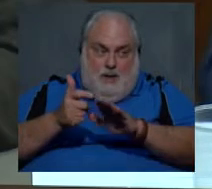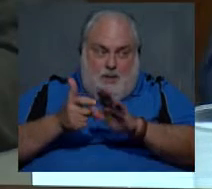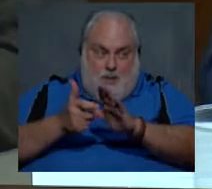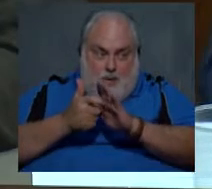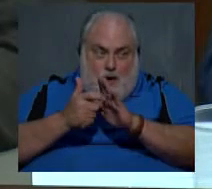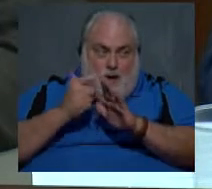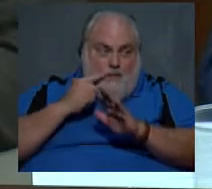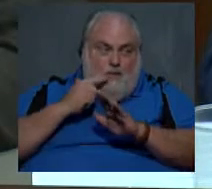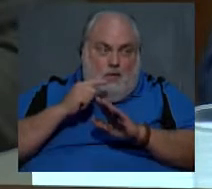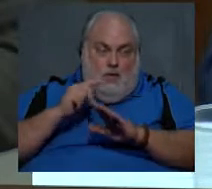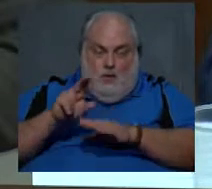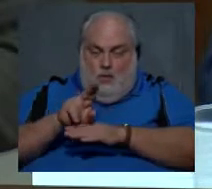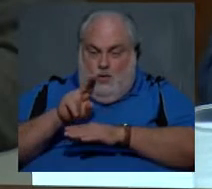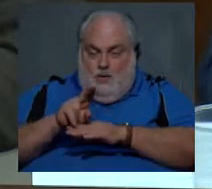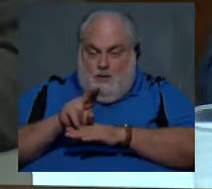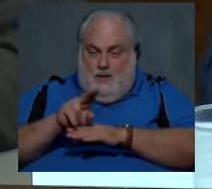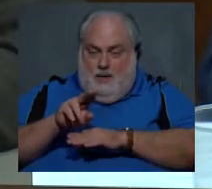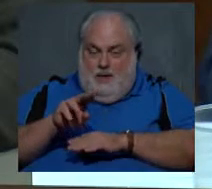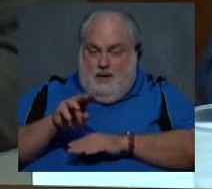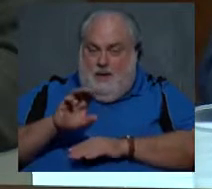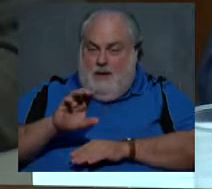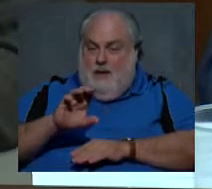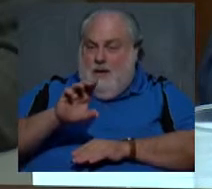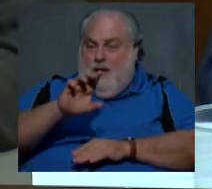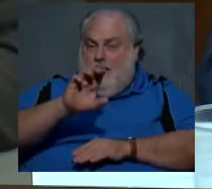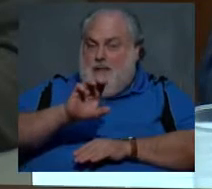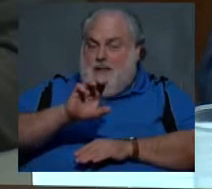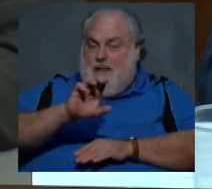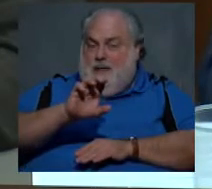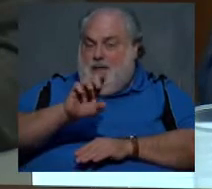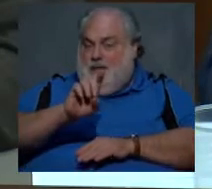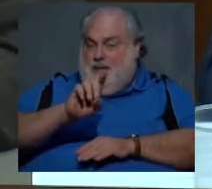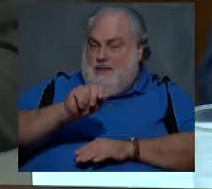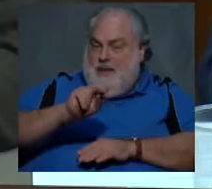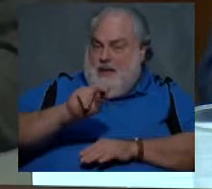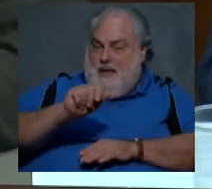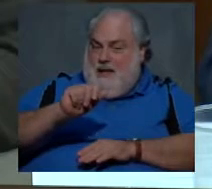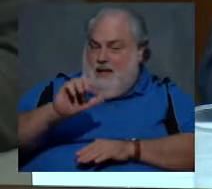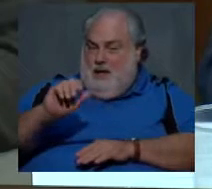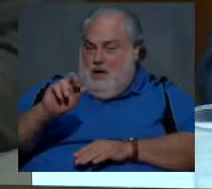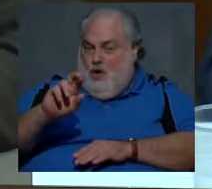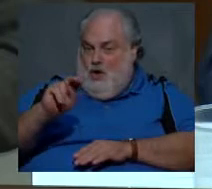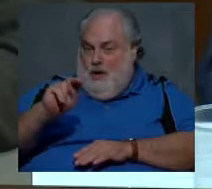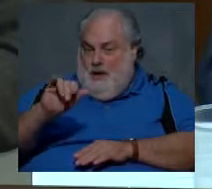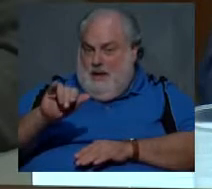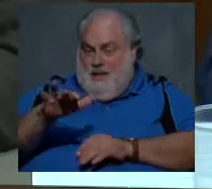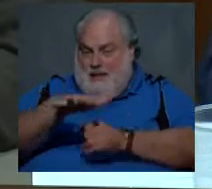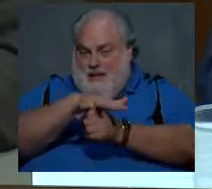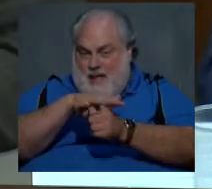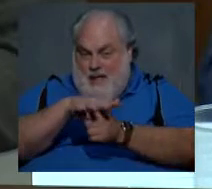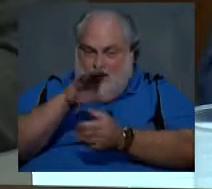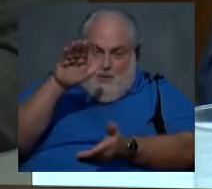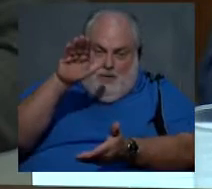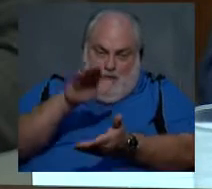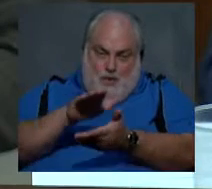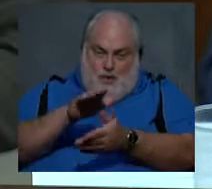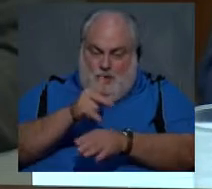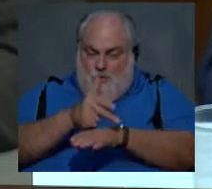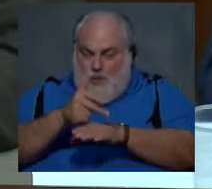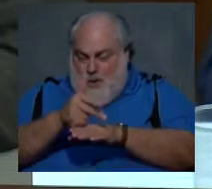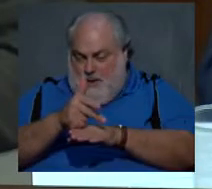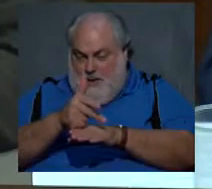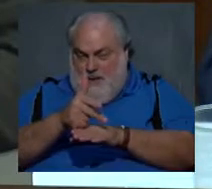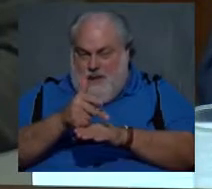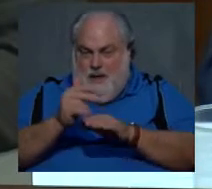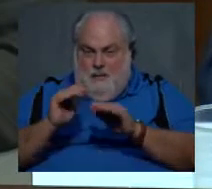use. And Mr. Carney can speak to this district has a reduced parking